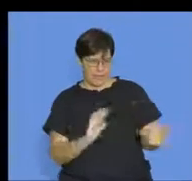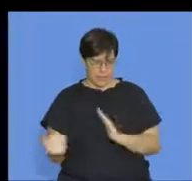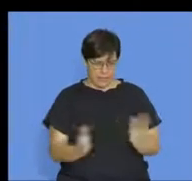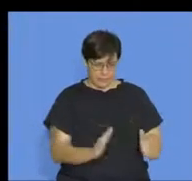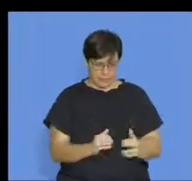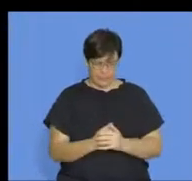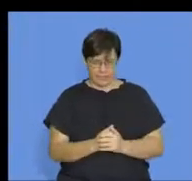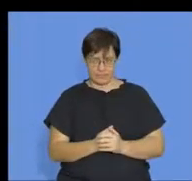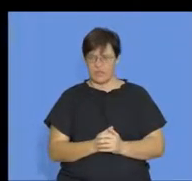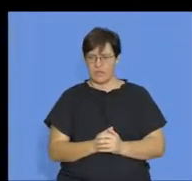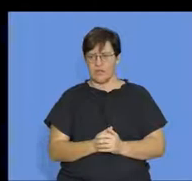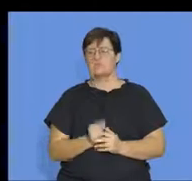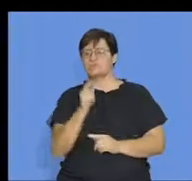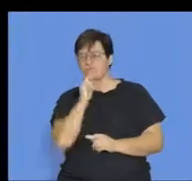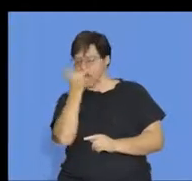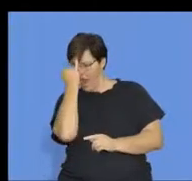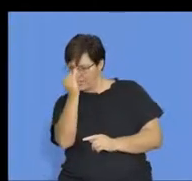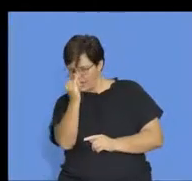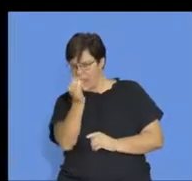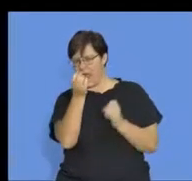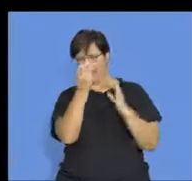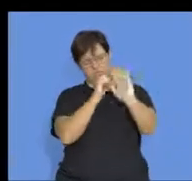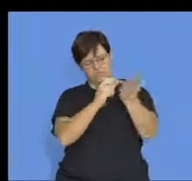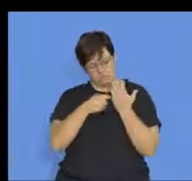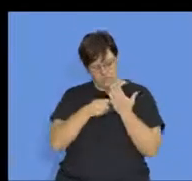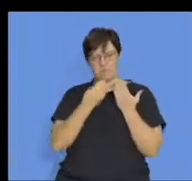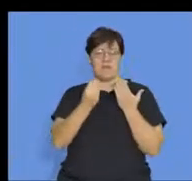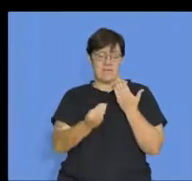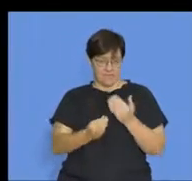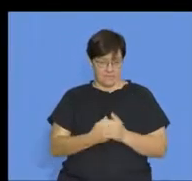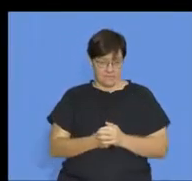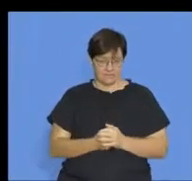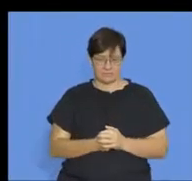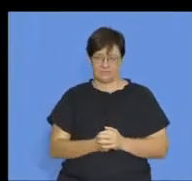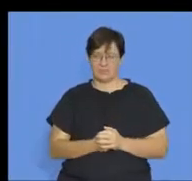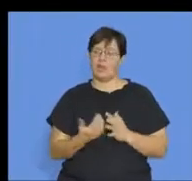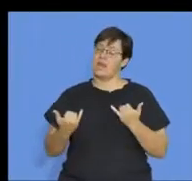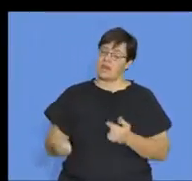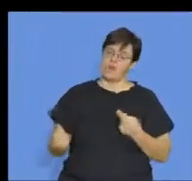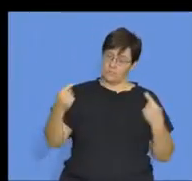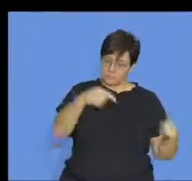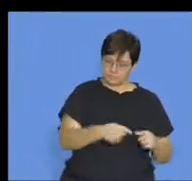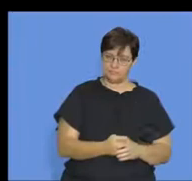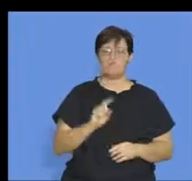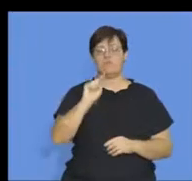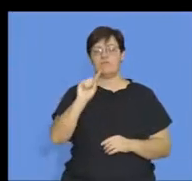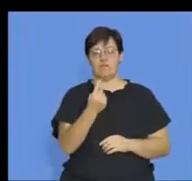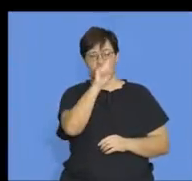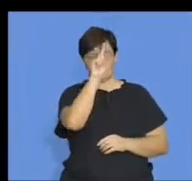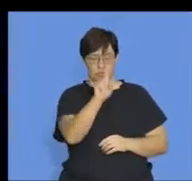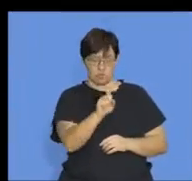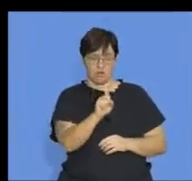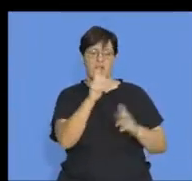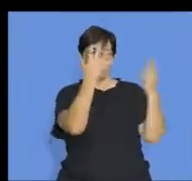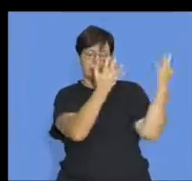Okay, right, so I've got some kind of idea in terms of the information that I have. Let's now go to our